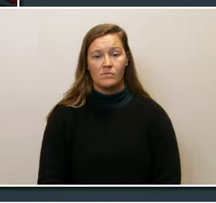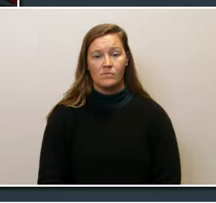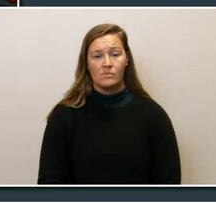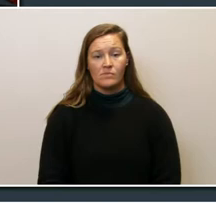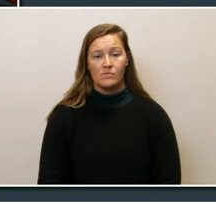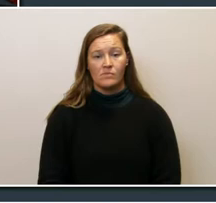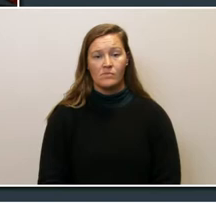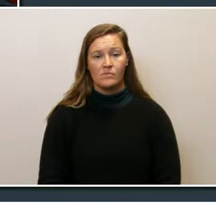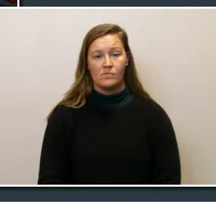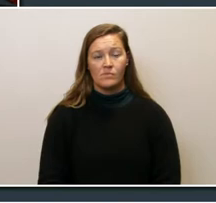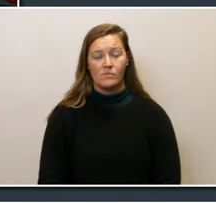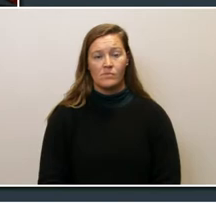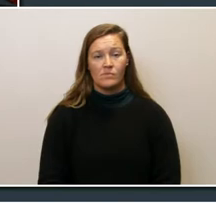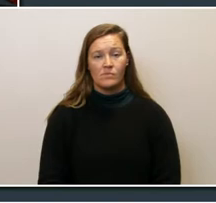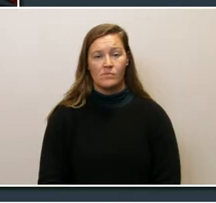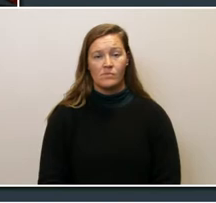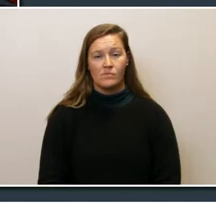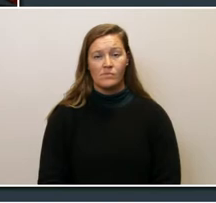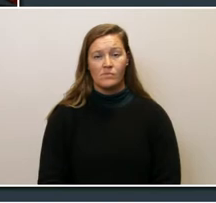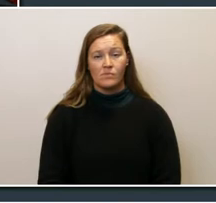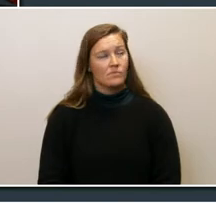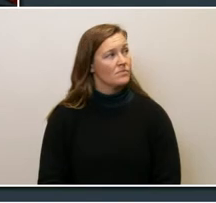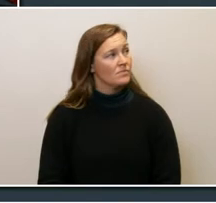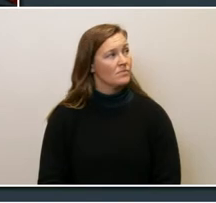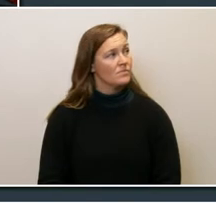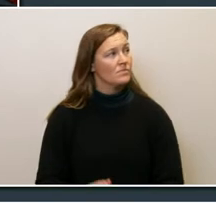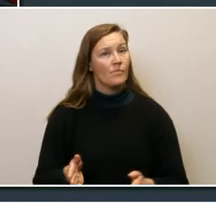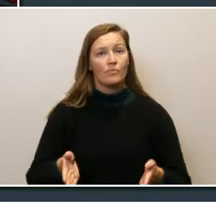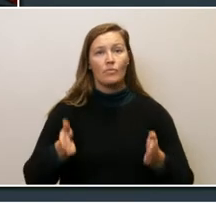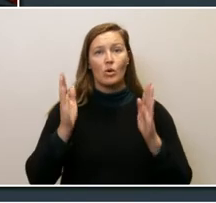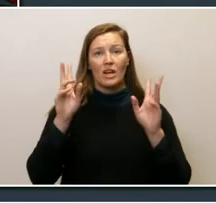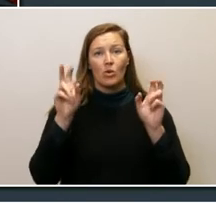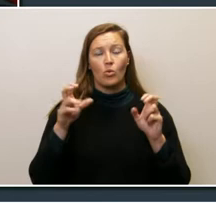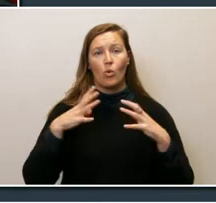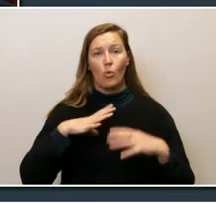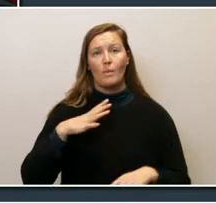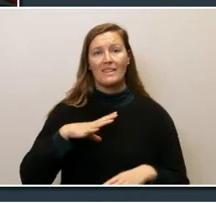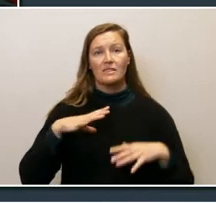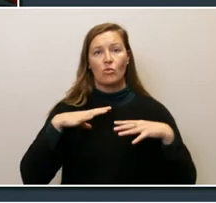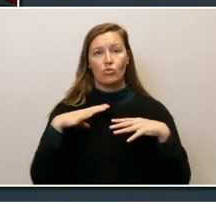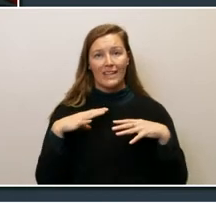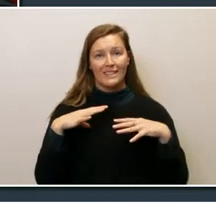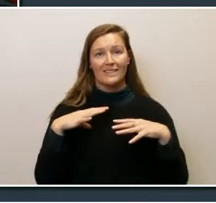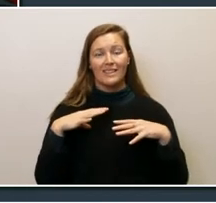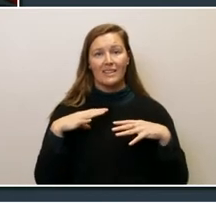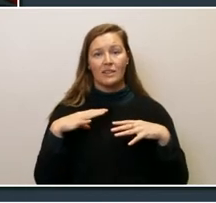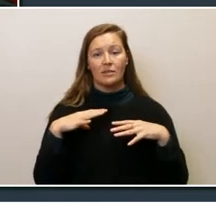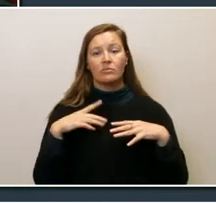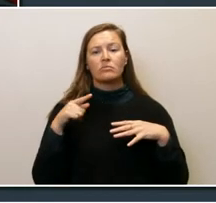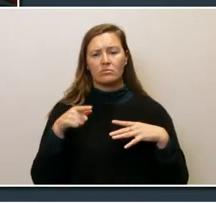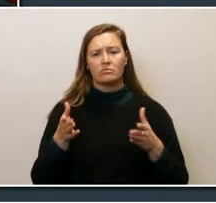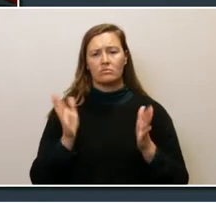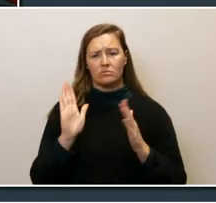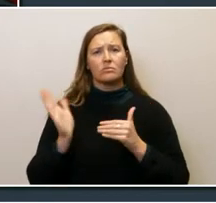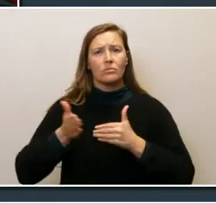the building which, you know, used to be called, or is called, depending on what you want, it's the Woman's Rest. It is a building that has